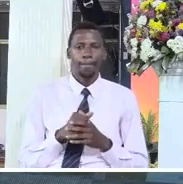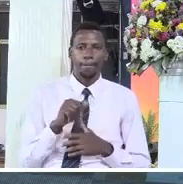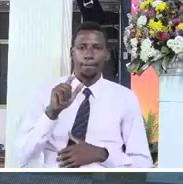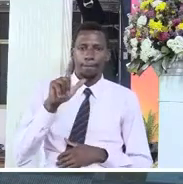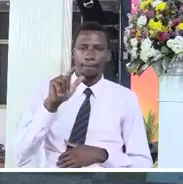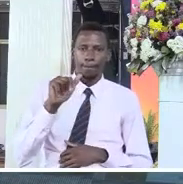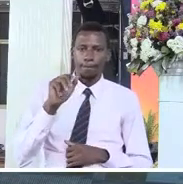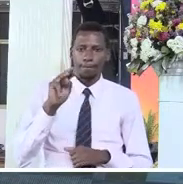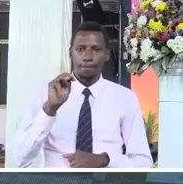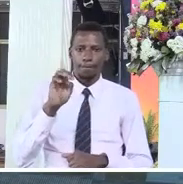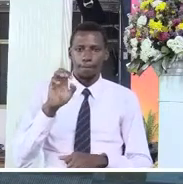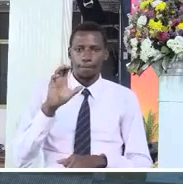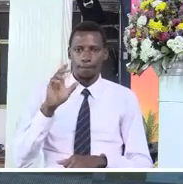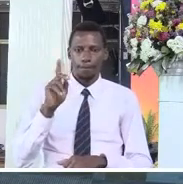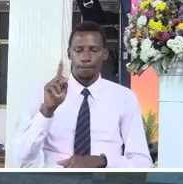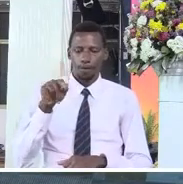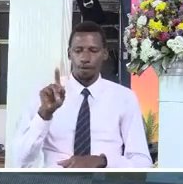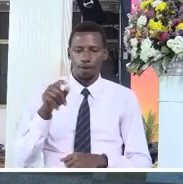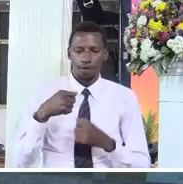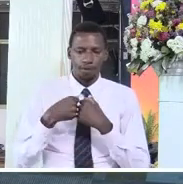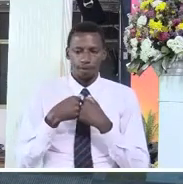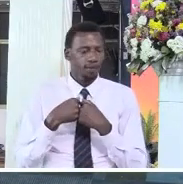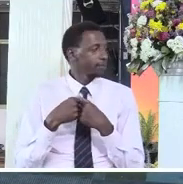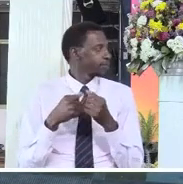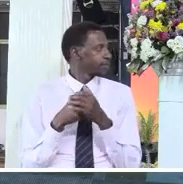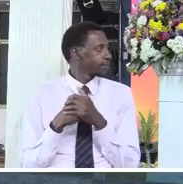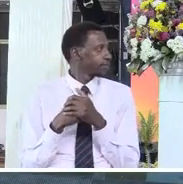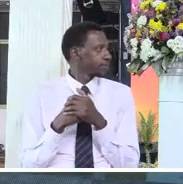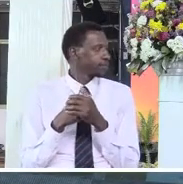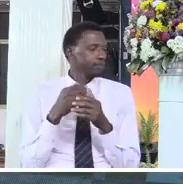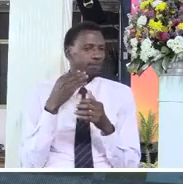challenges as a head elder.